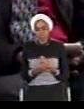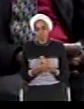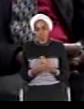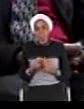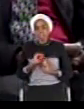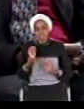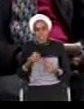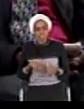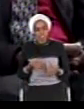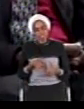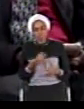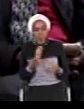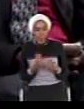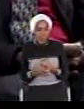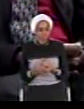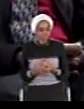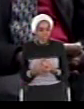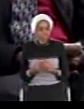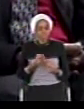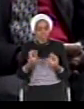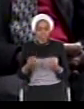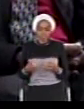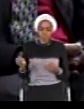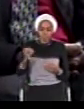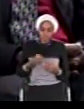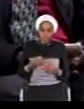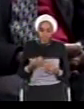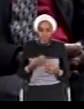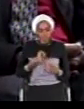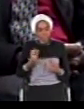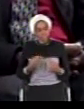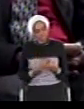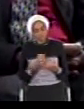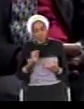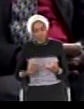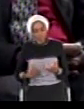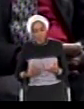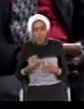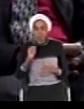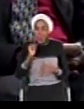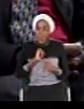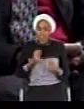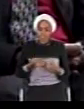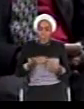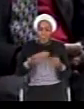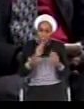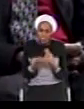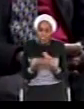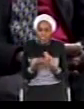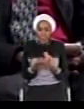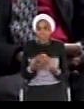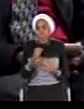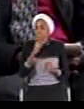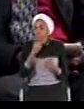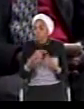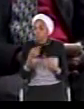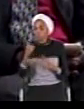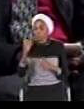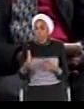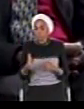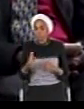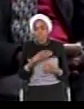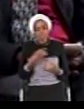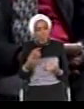can moderate, I can add, I can subtract, I can change. And the